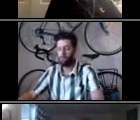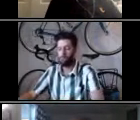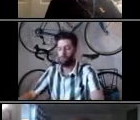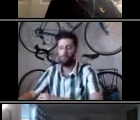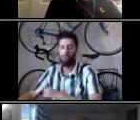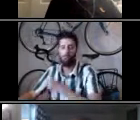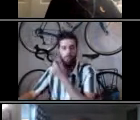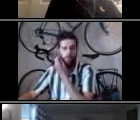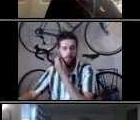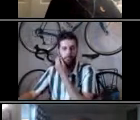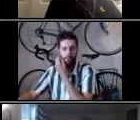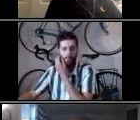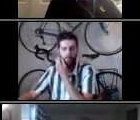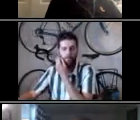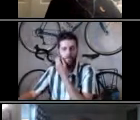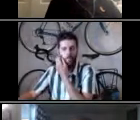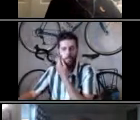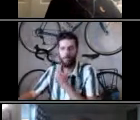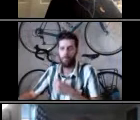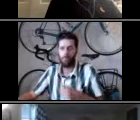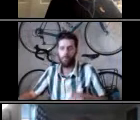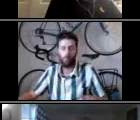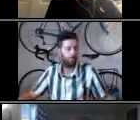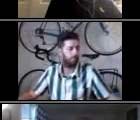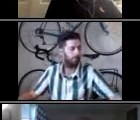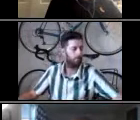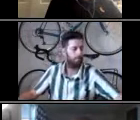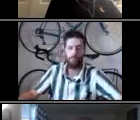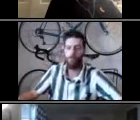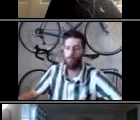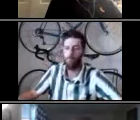Leslie Sanders. Hi, I'm present.